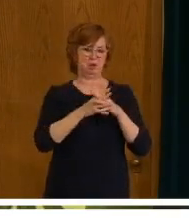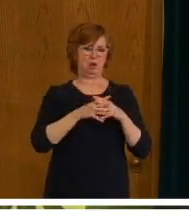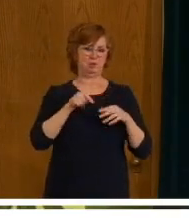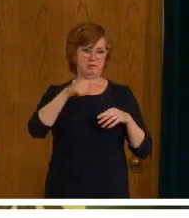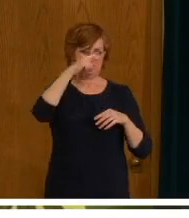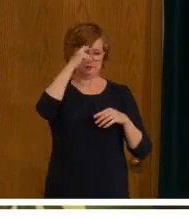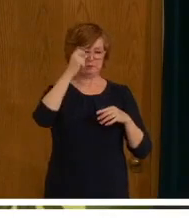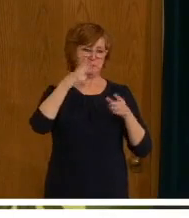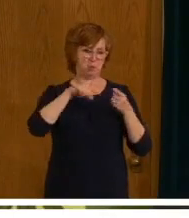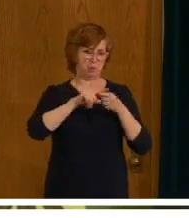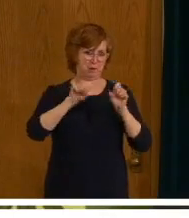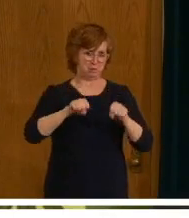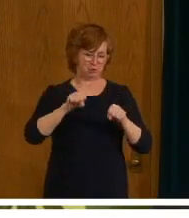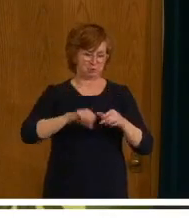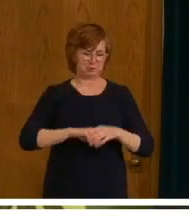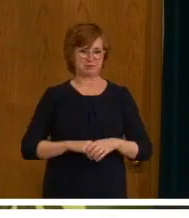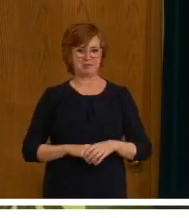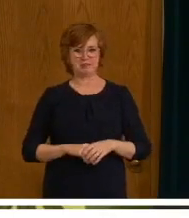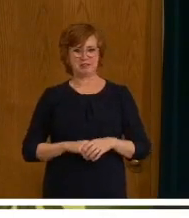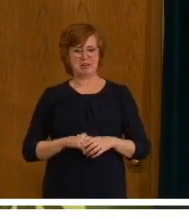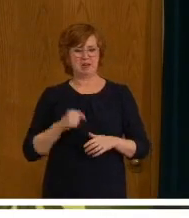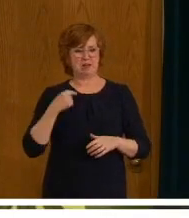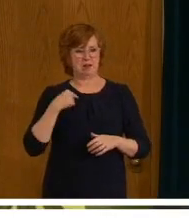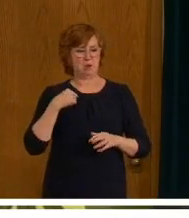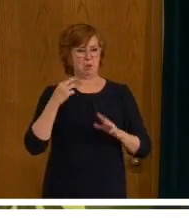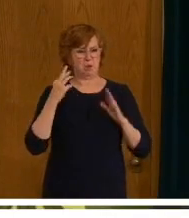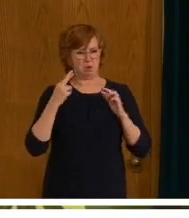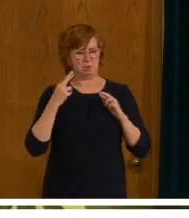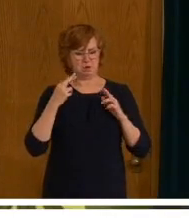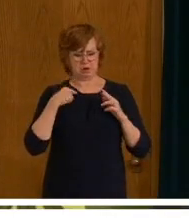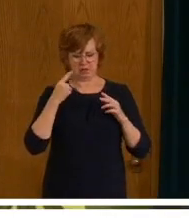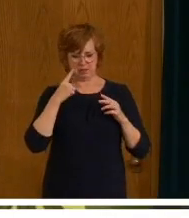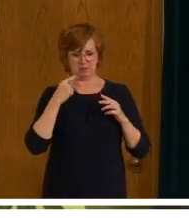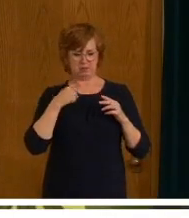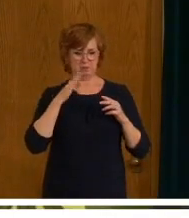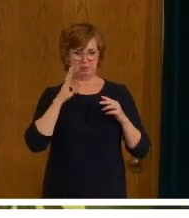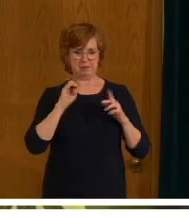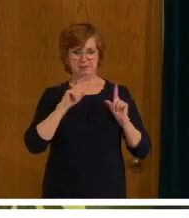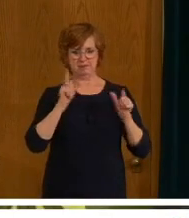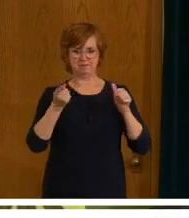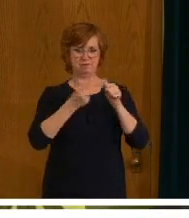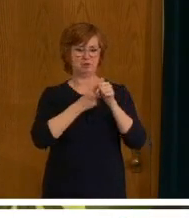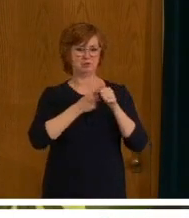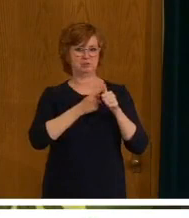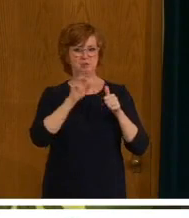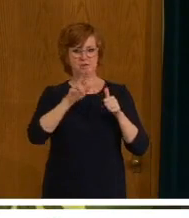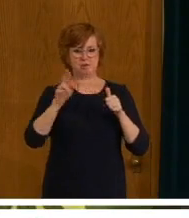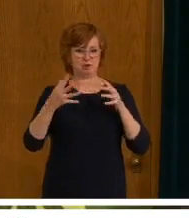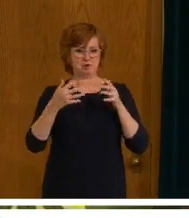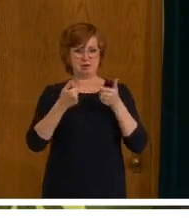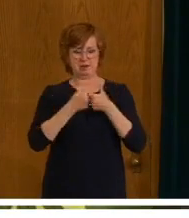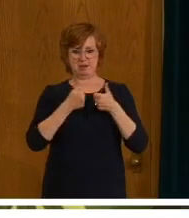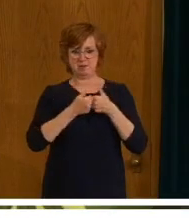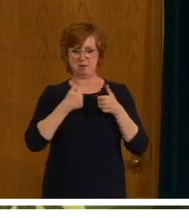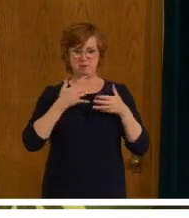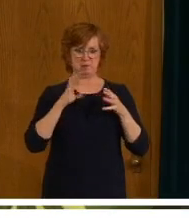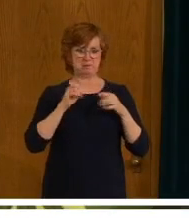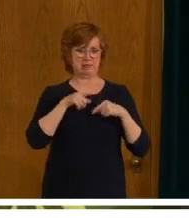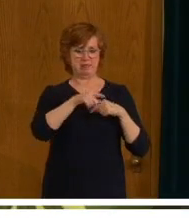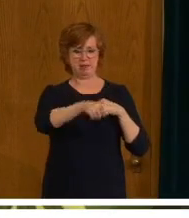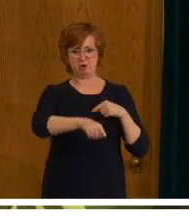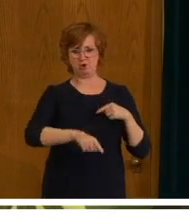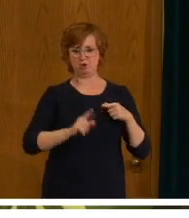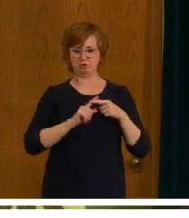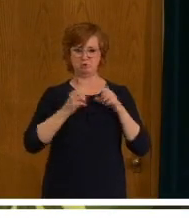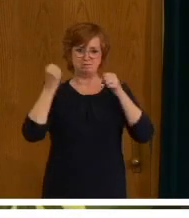as soon as we're able. In fact, I'm pretty sure we're scheduled, if I'm able, I'll be at the very first Rough Rider game to cheer on with